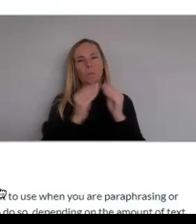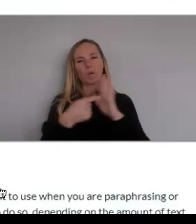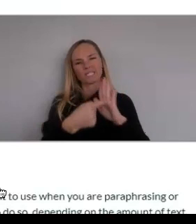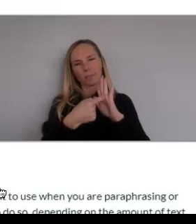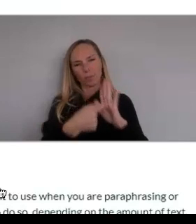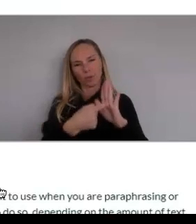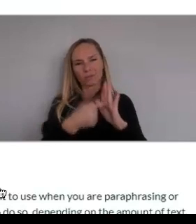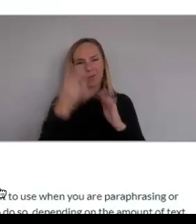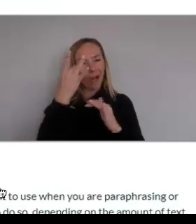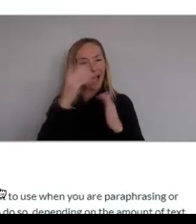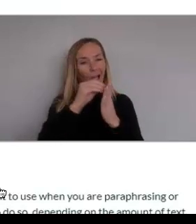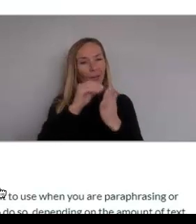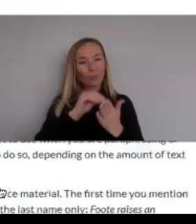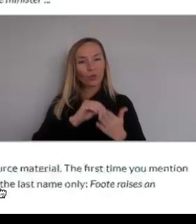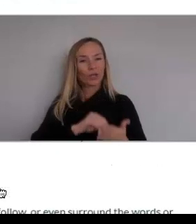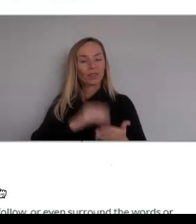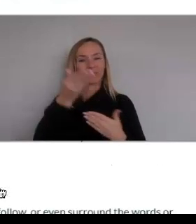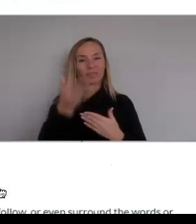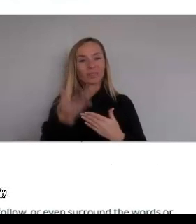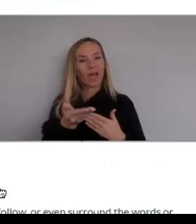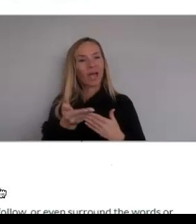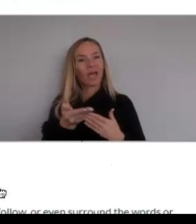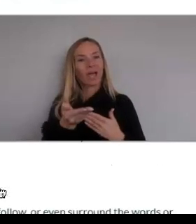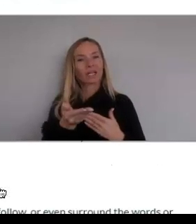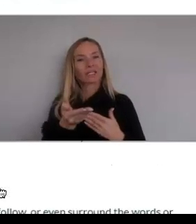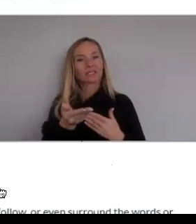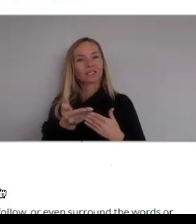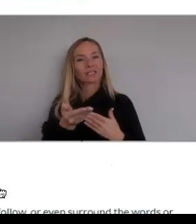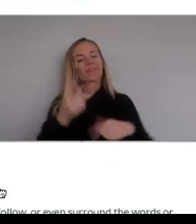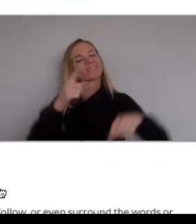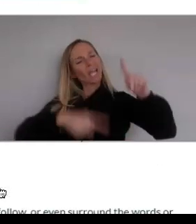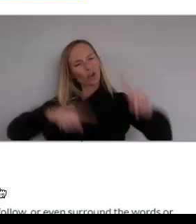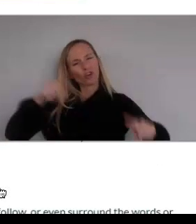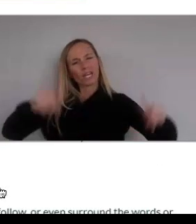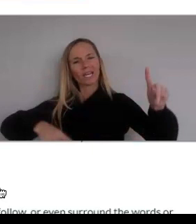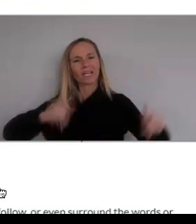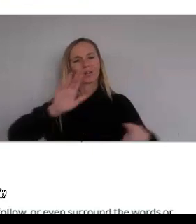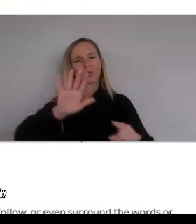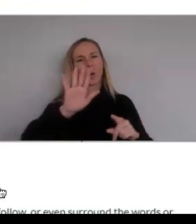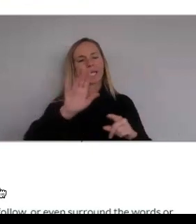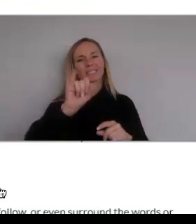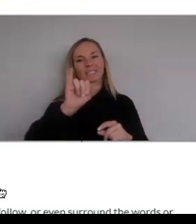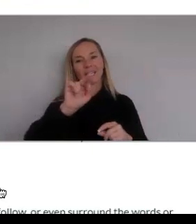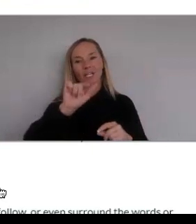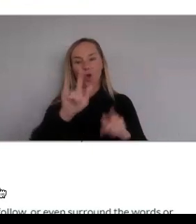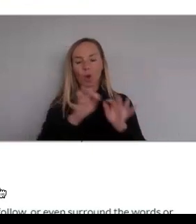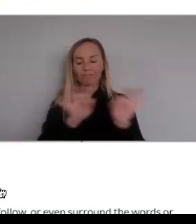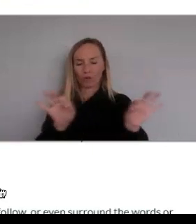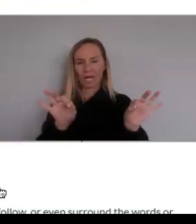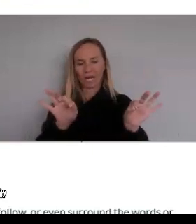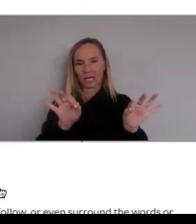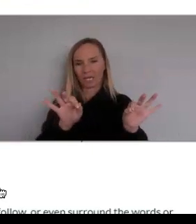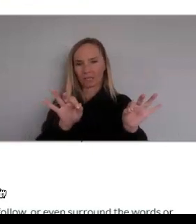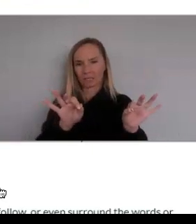And the reason why I put this here, vary your signal phrases. Use different verbs instead of